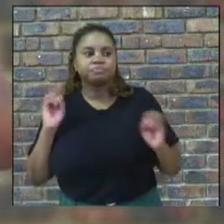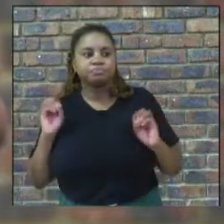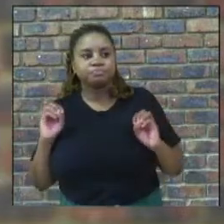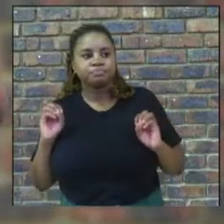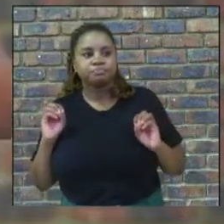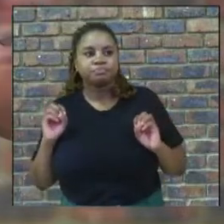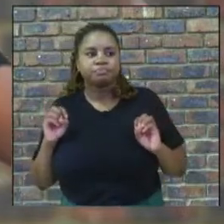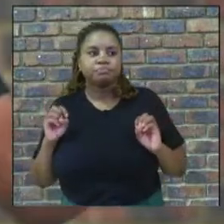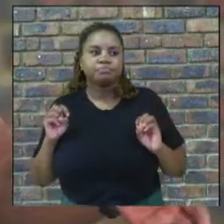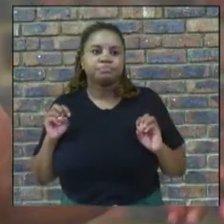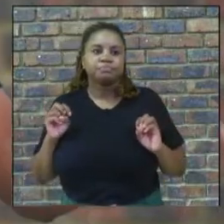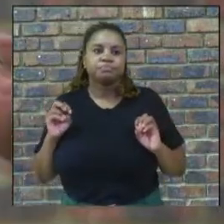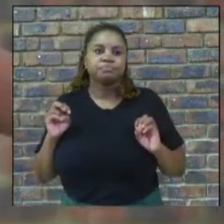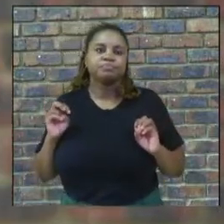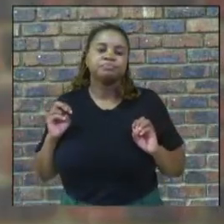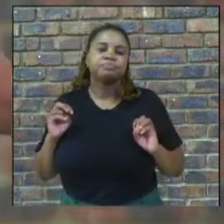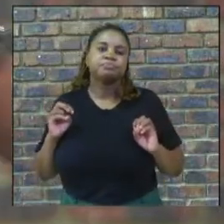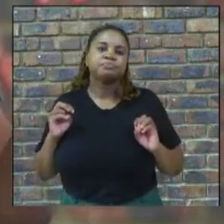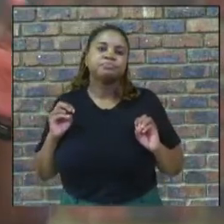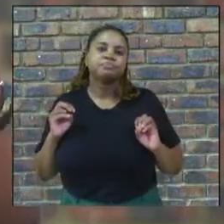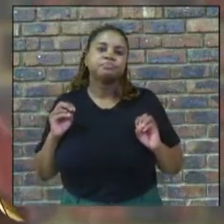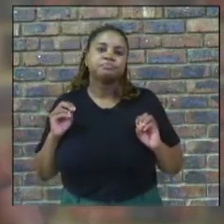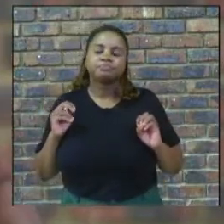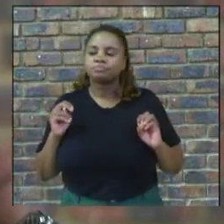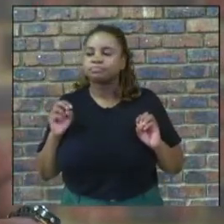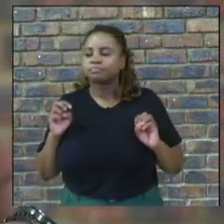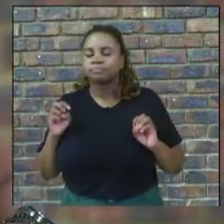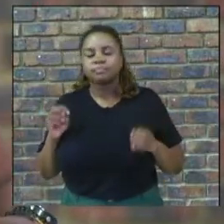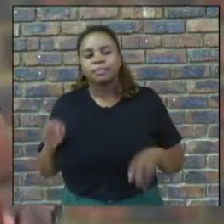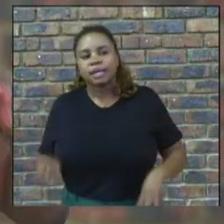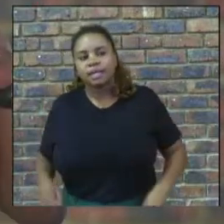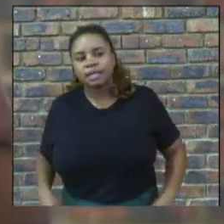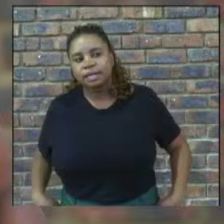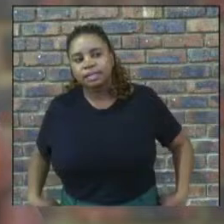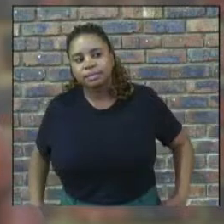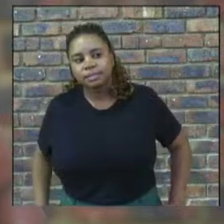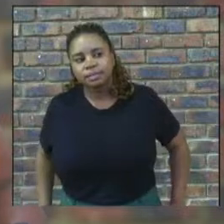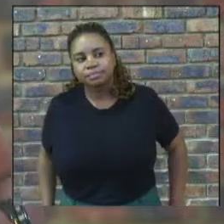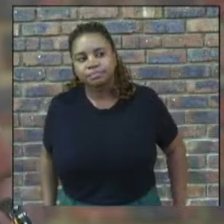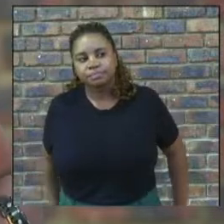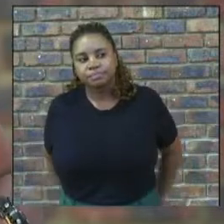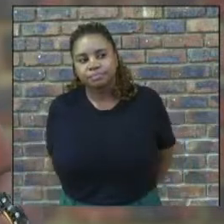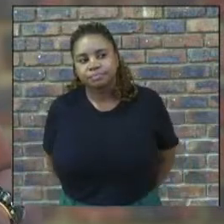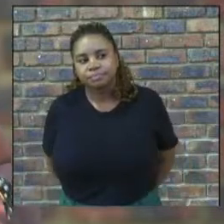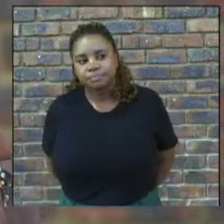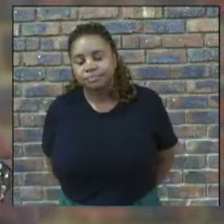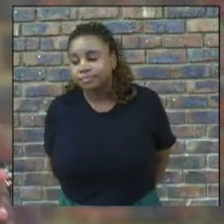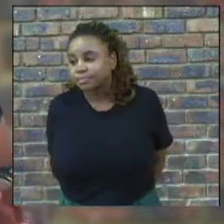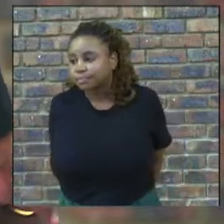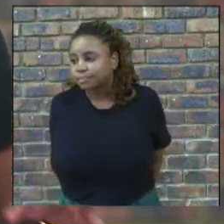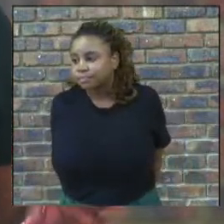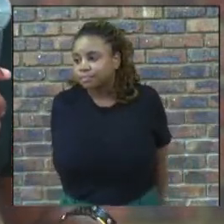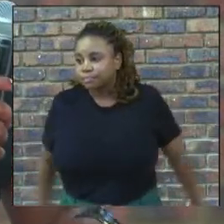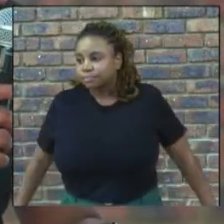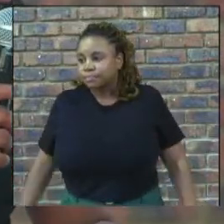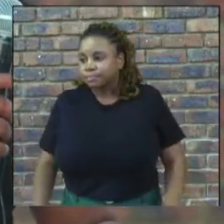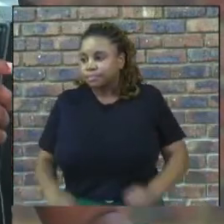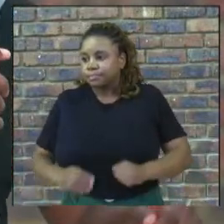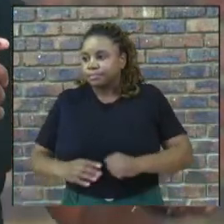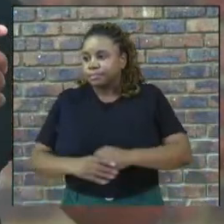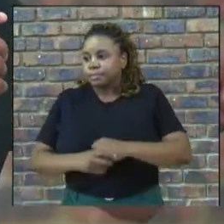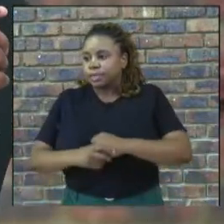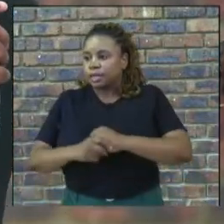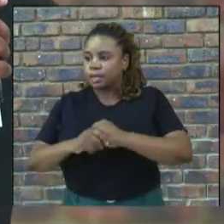premier mayor we can subpoena everybody to appear to account agere so re batla le re thusa ka yona that